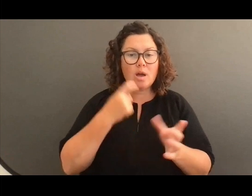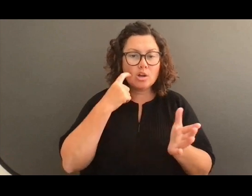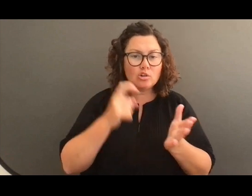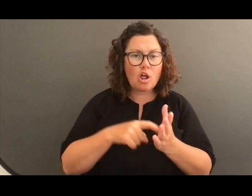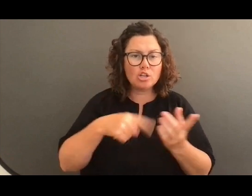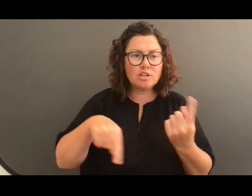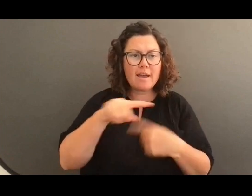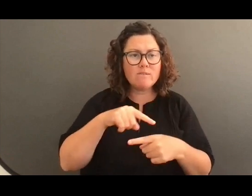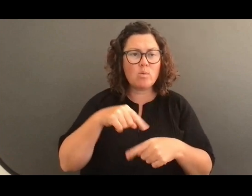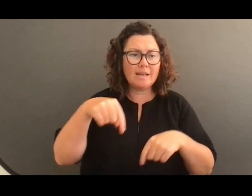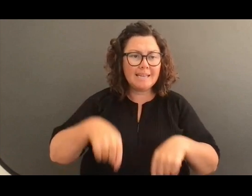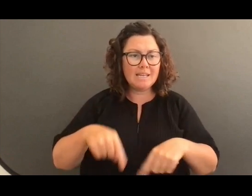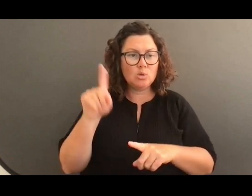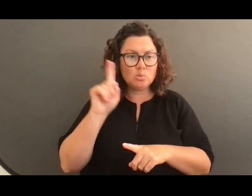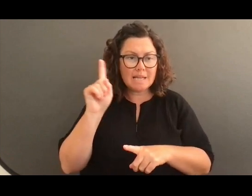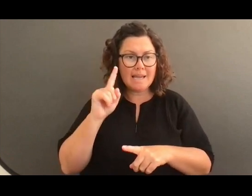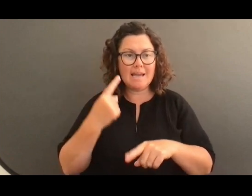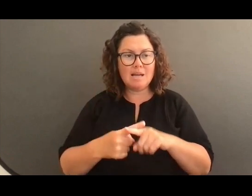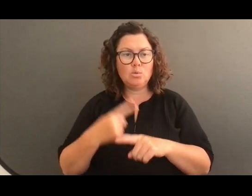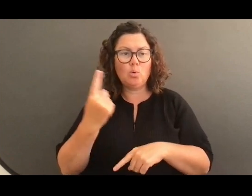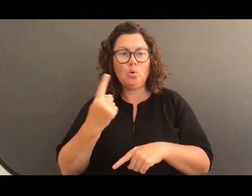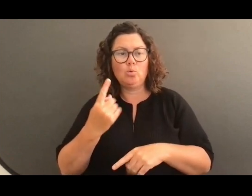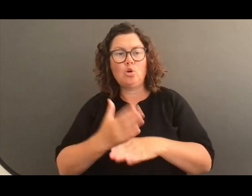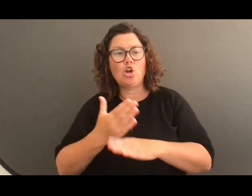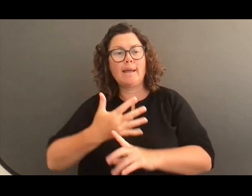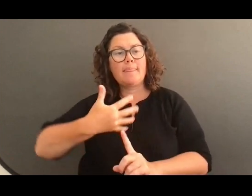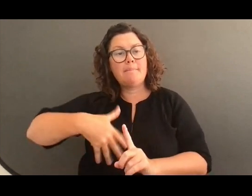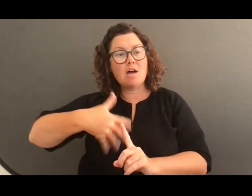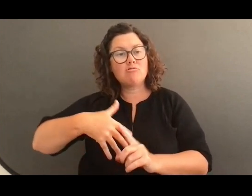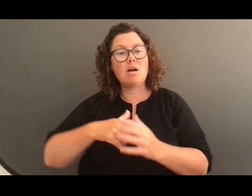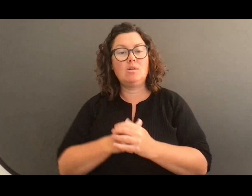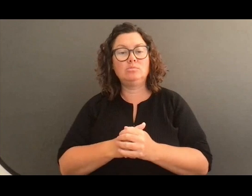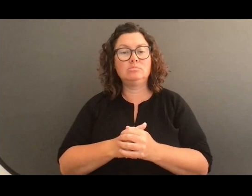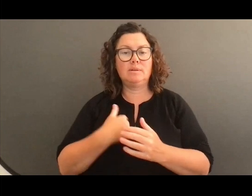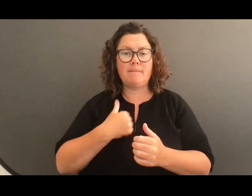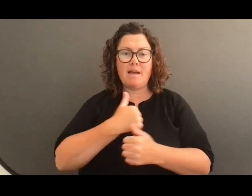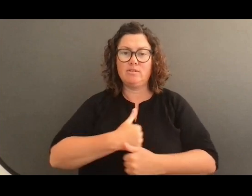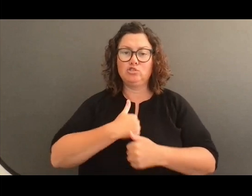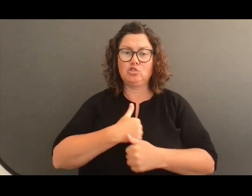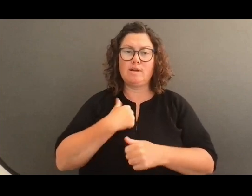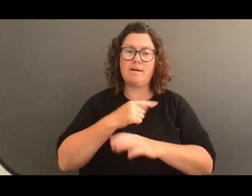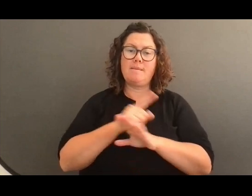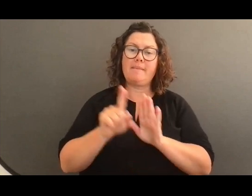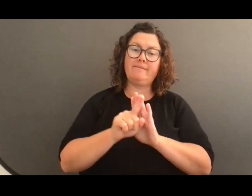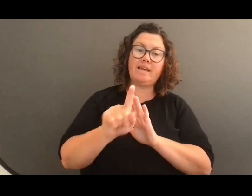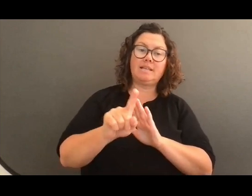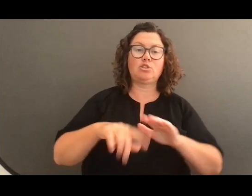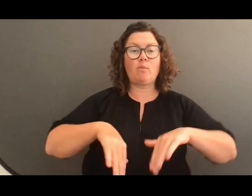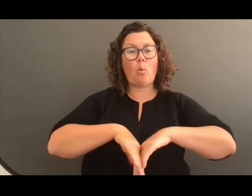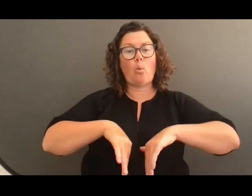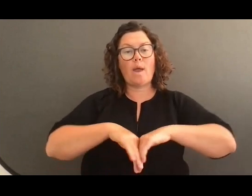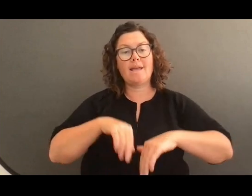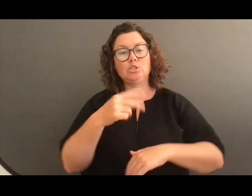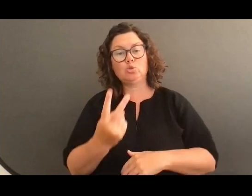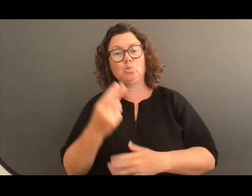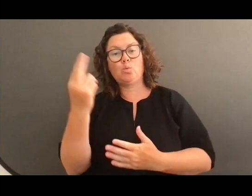well, but for me, I have quite enjoyed being the face of Waste to Art, going around and talking about it, meeting with